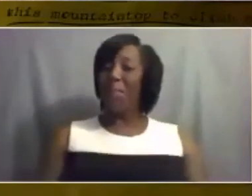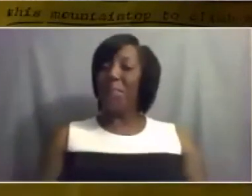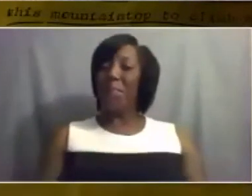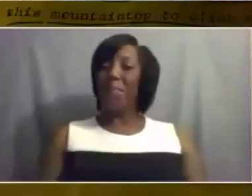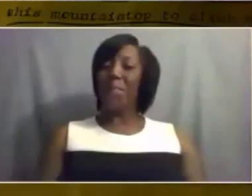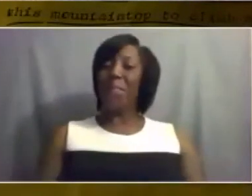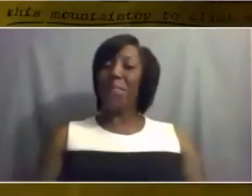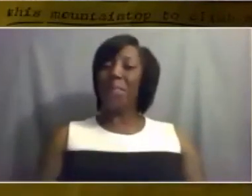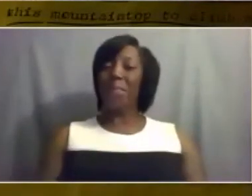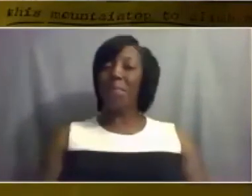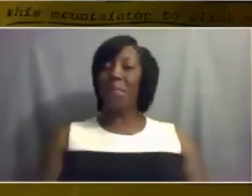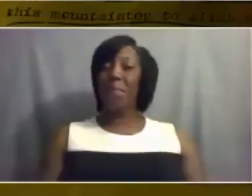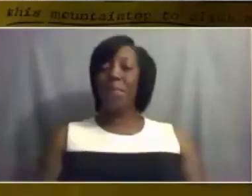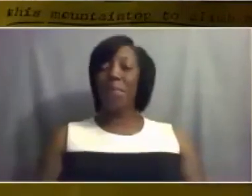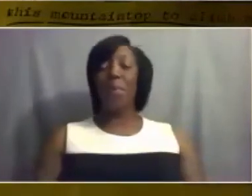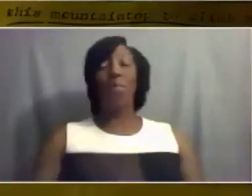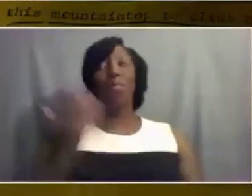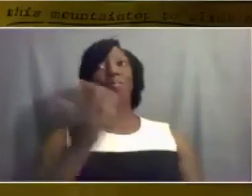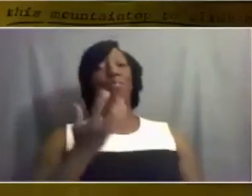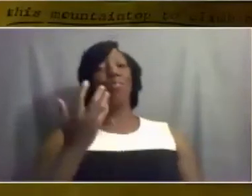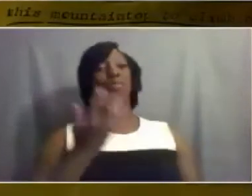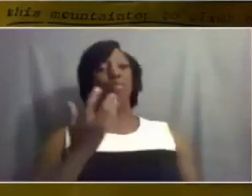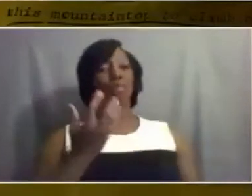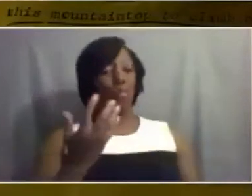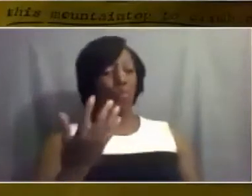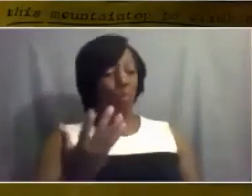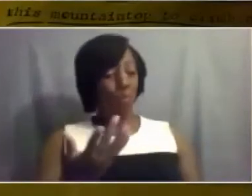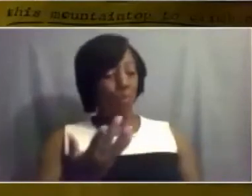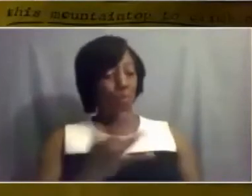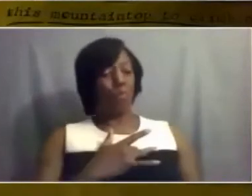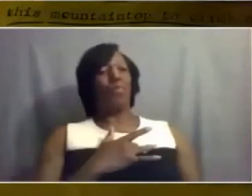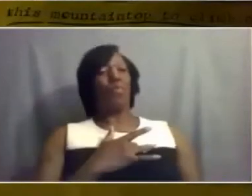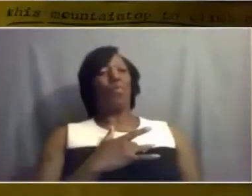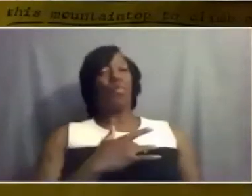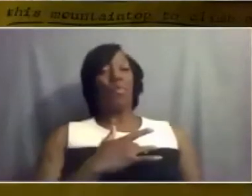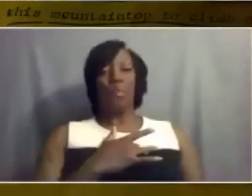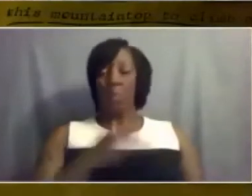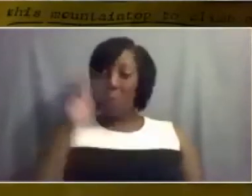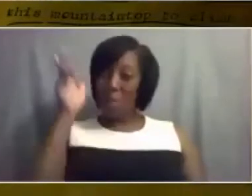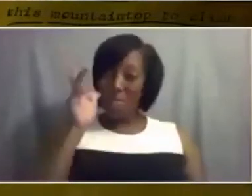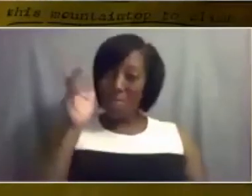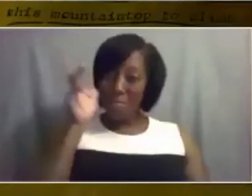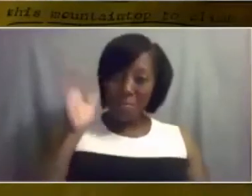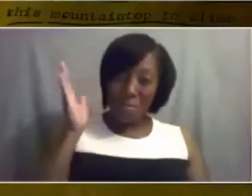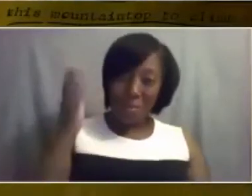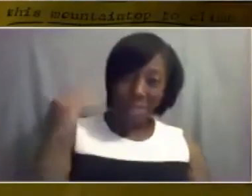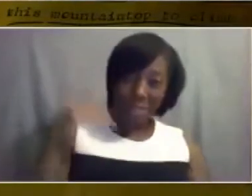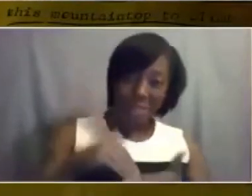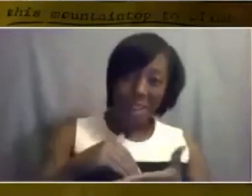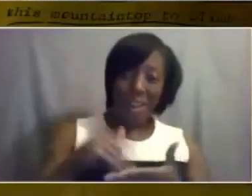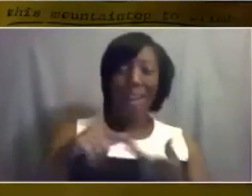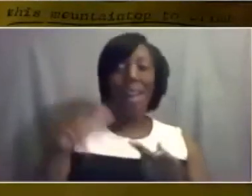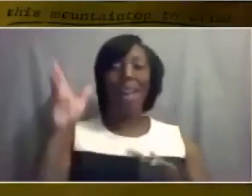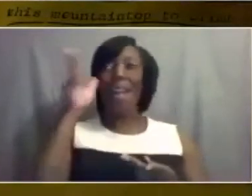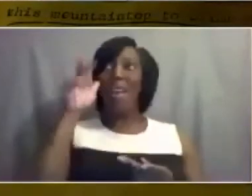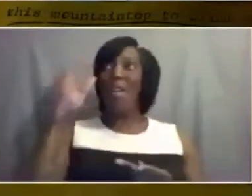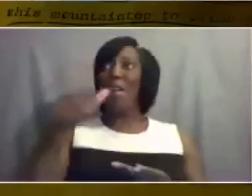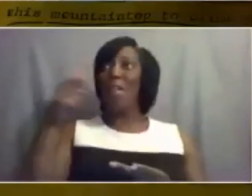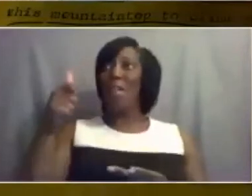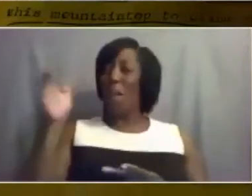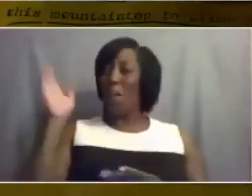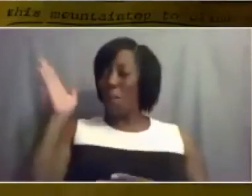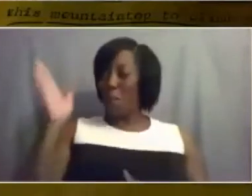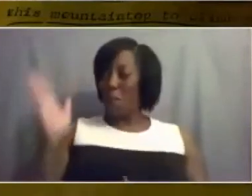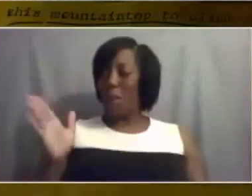Well, certainly moved by hearing the speech again and by the other speakers. And I was particularly struck, Corrine, when you talked about a couple